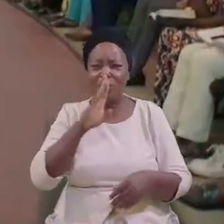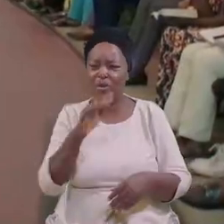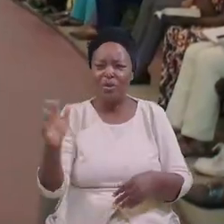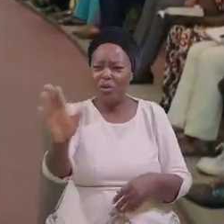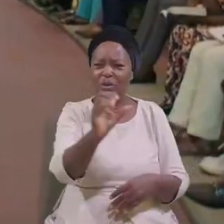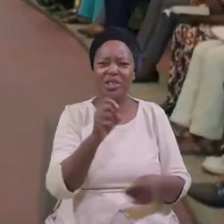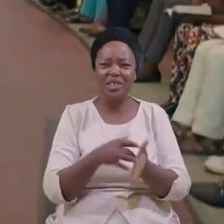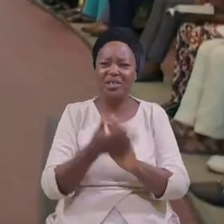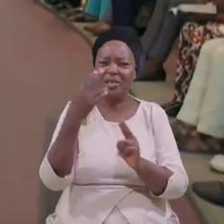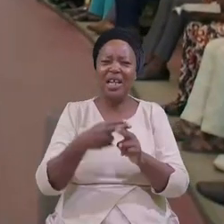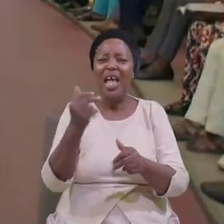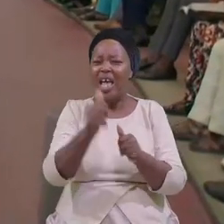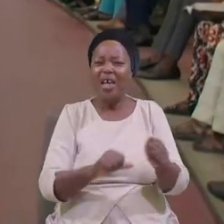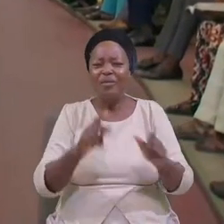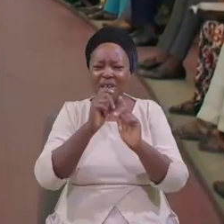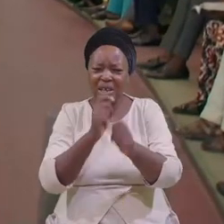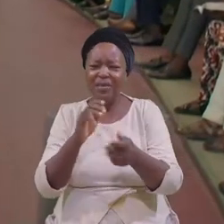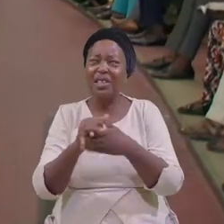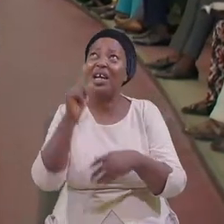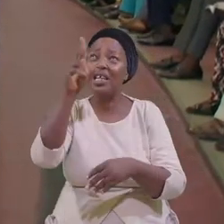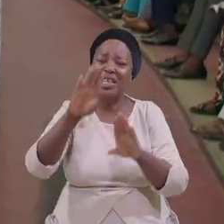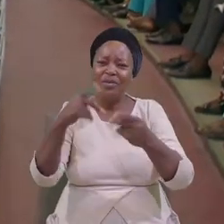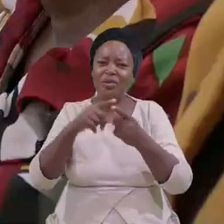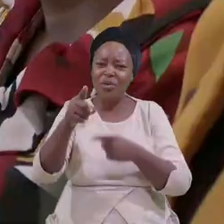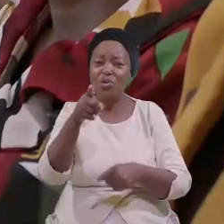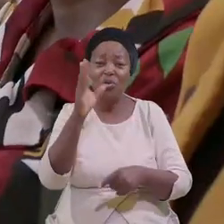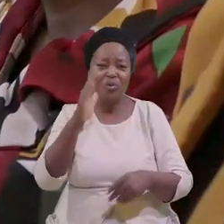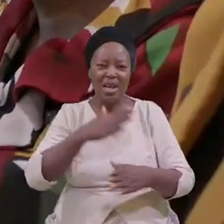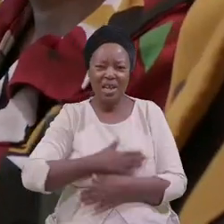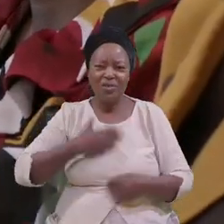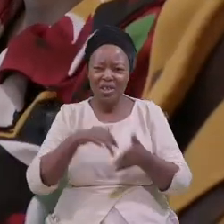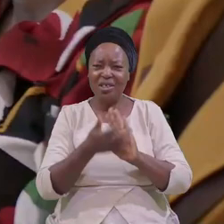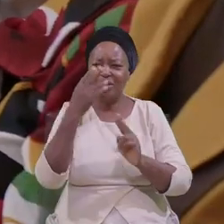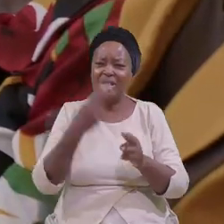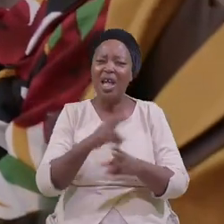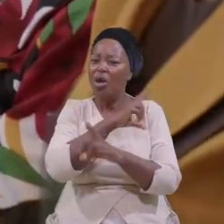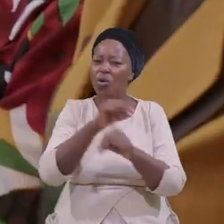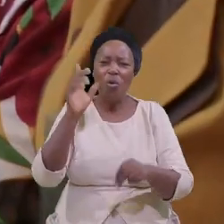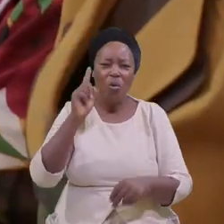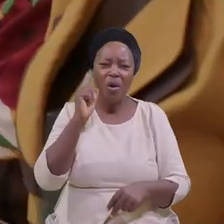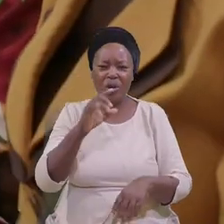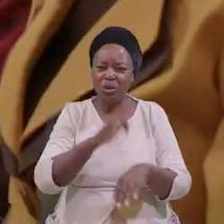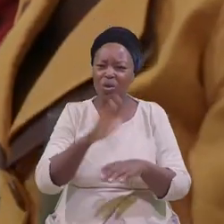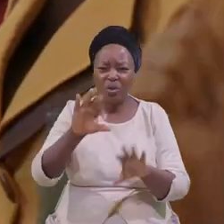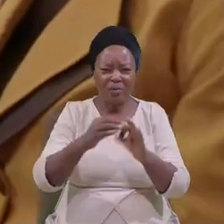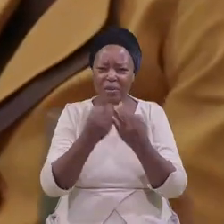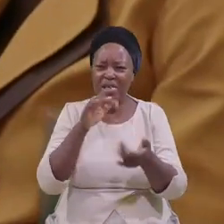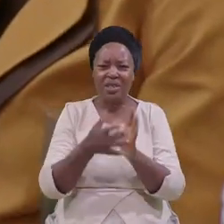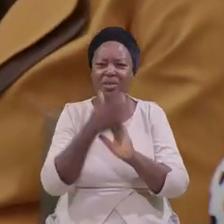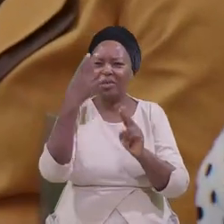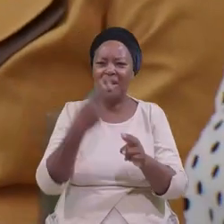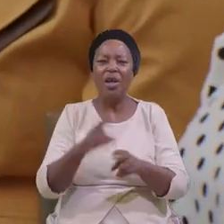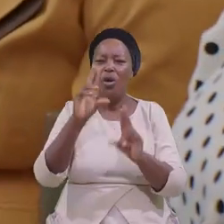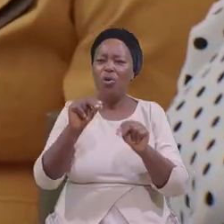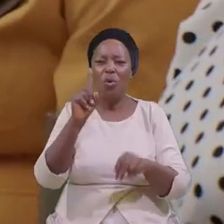Every gift he gives you, you will enjoy. Nobody will touch your family.